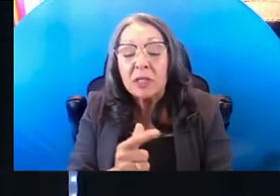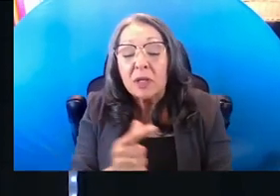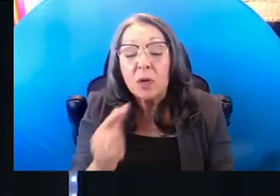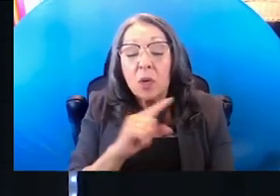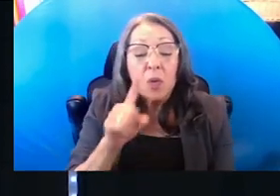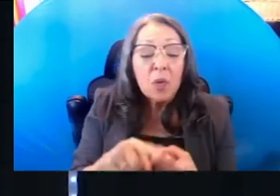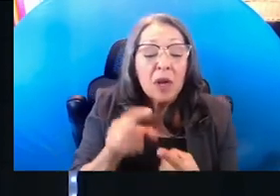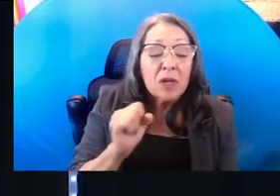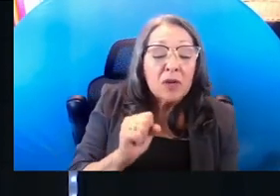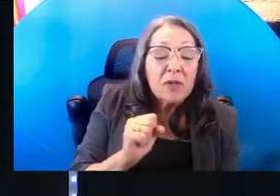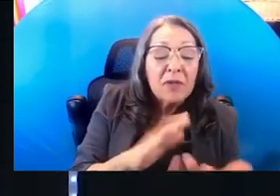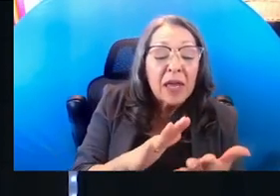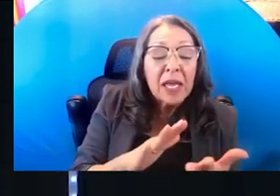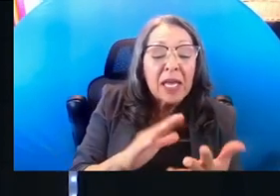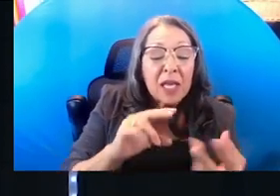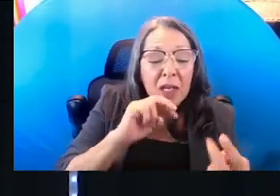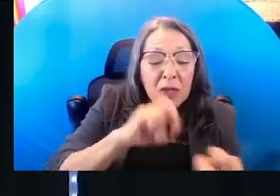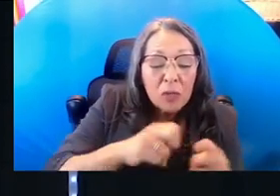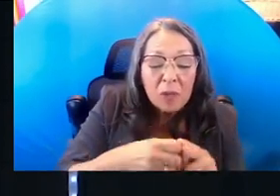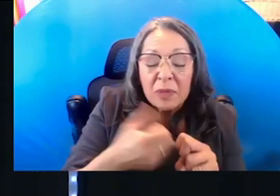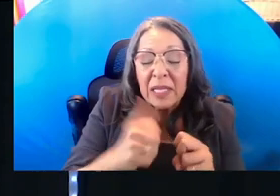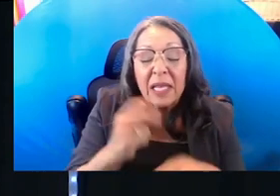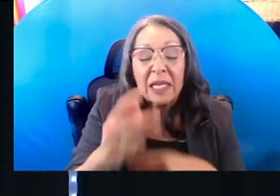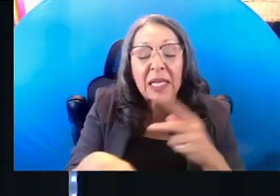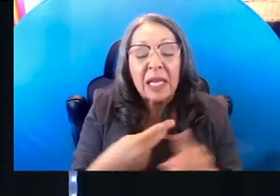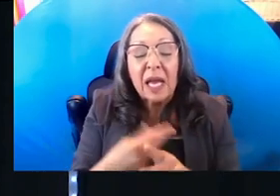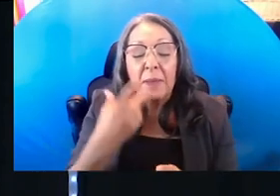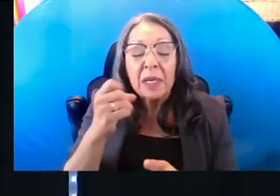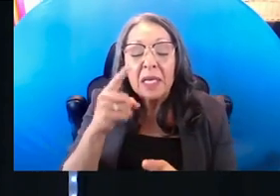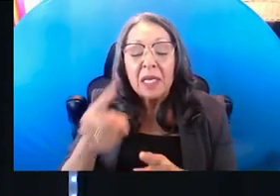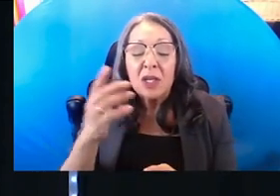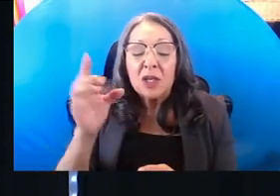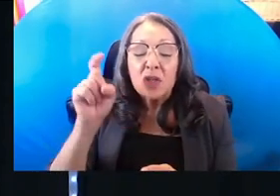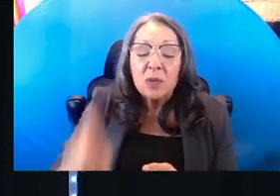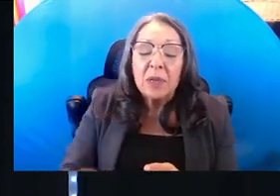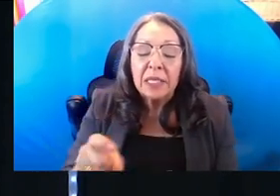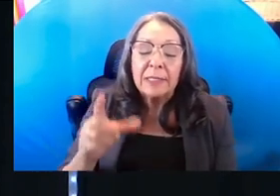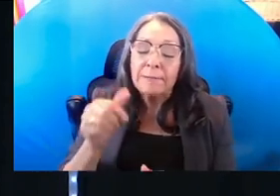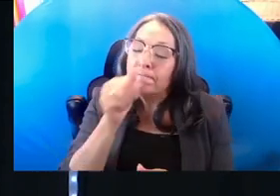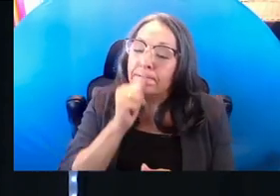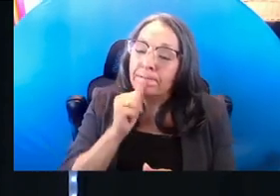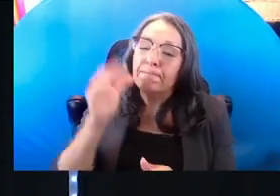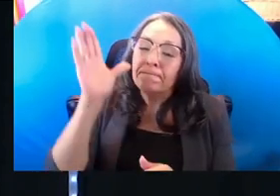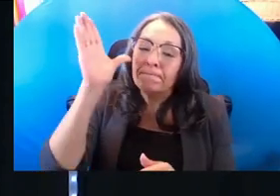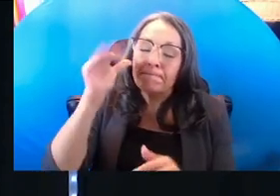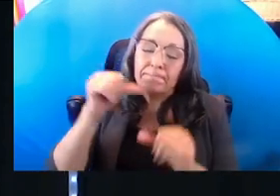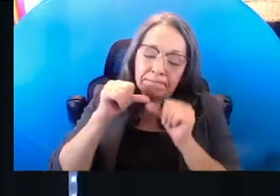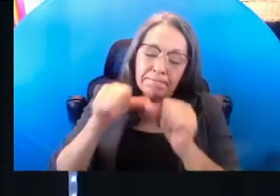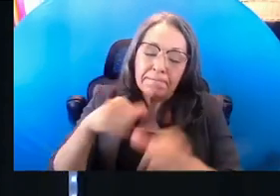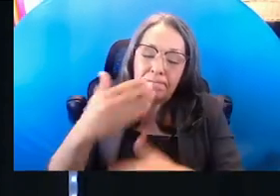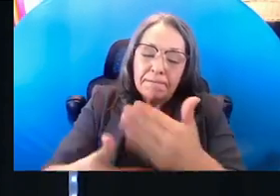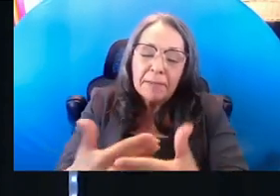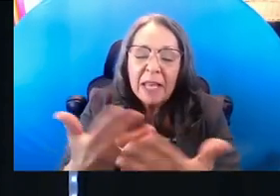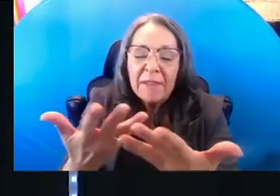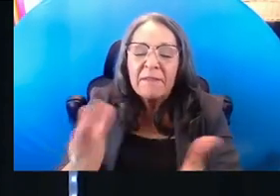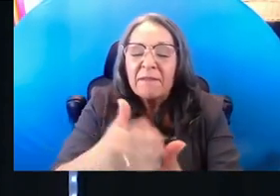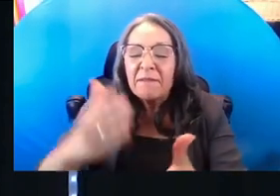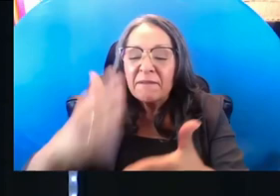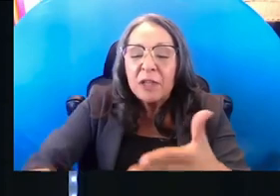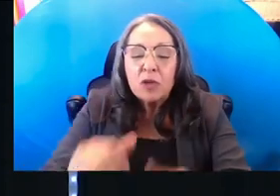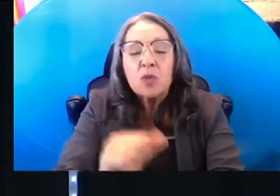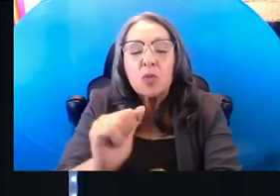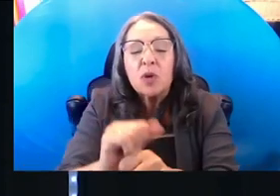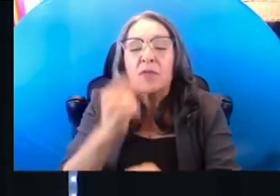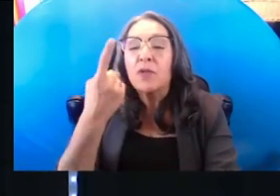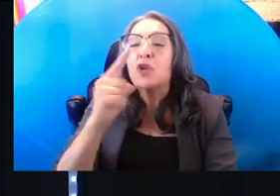that the testing of your faith produces perseverance. Let perseverance finish its work so that you may be mature